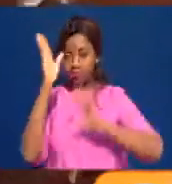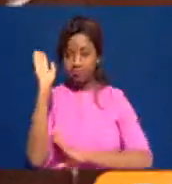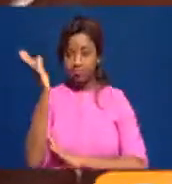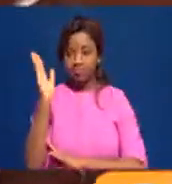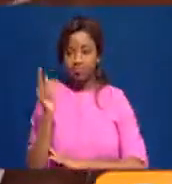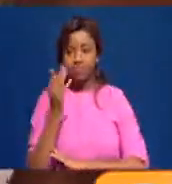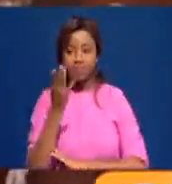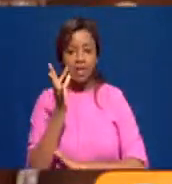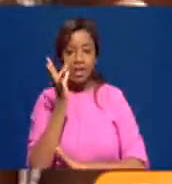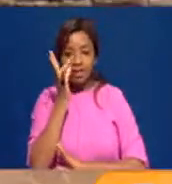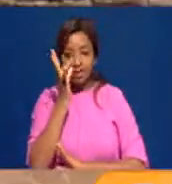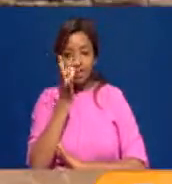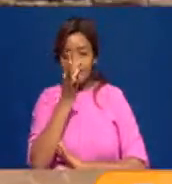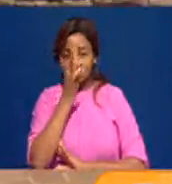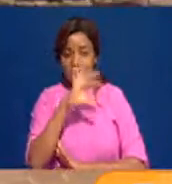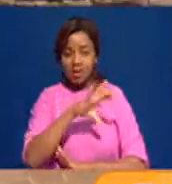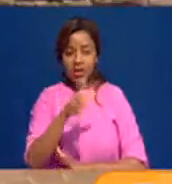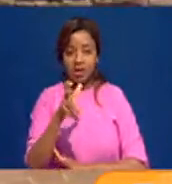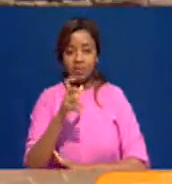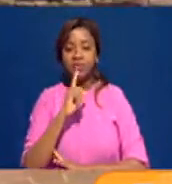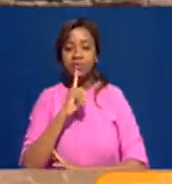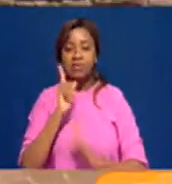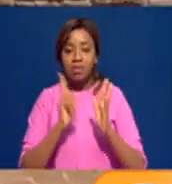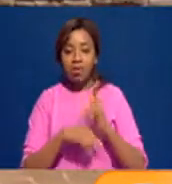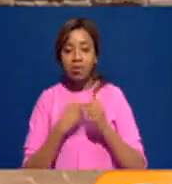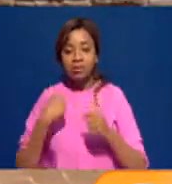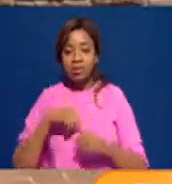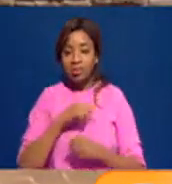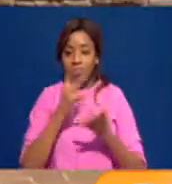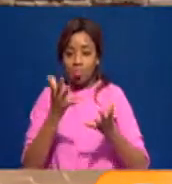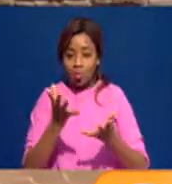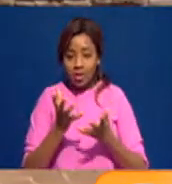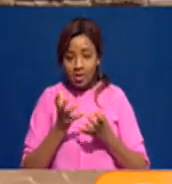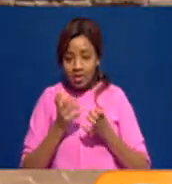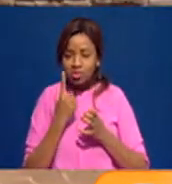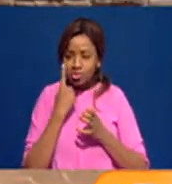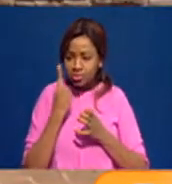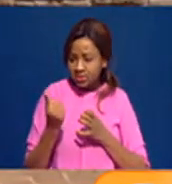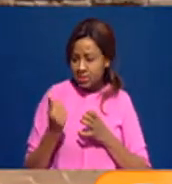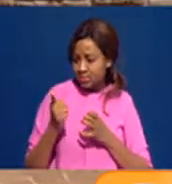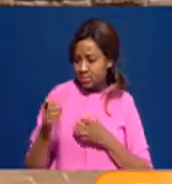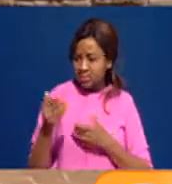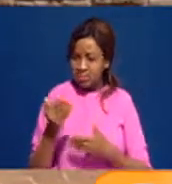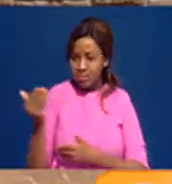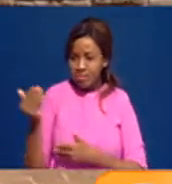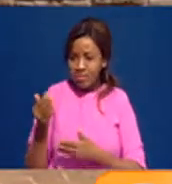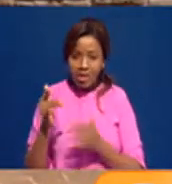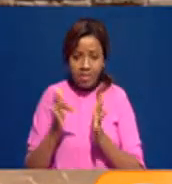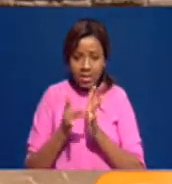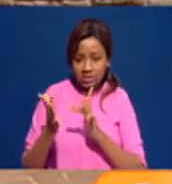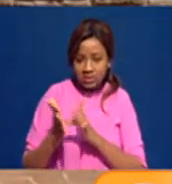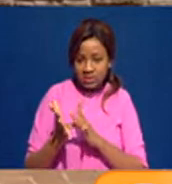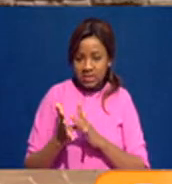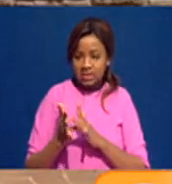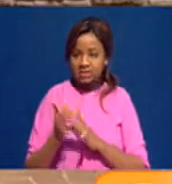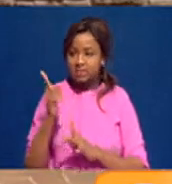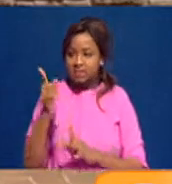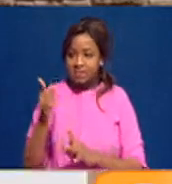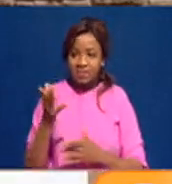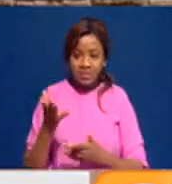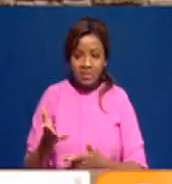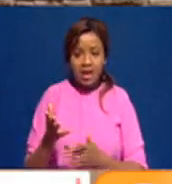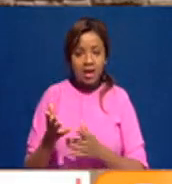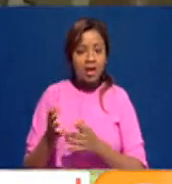in Nyeri County. That we should discover that baby Jesus in the Bethlehem of today, in the